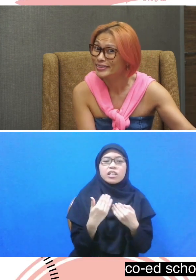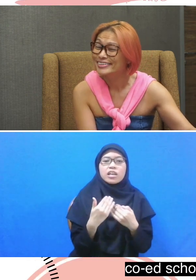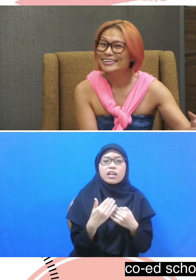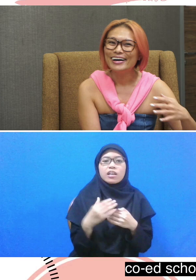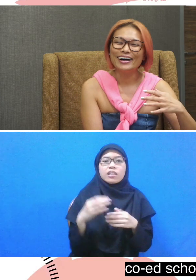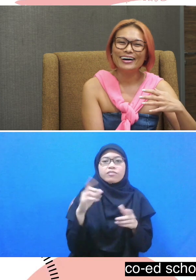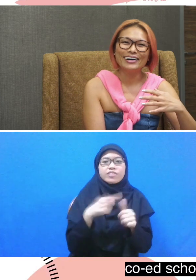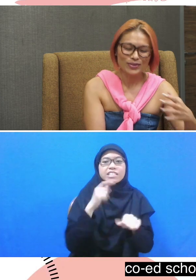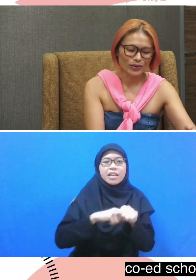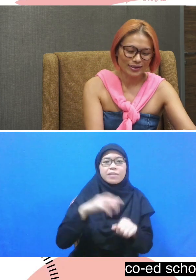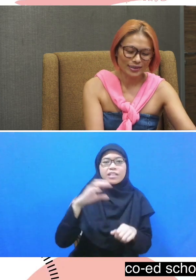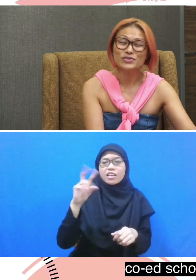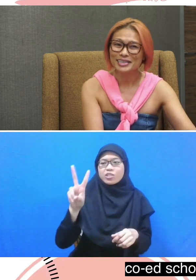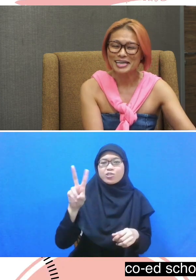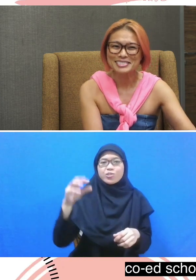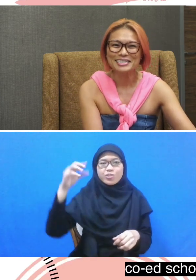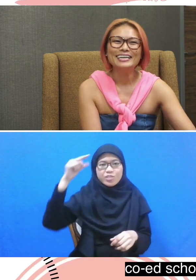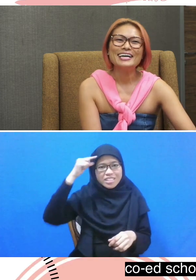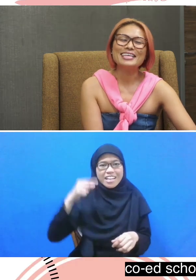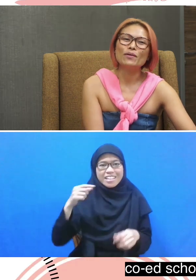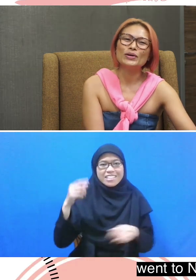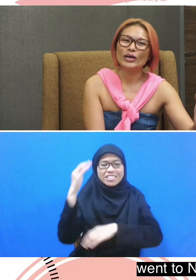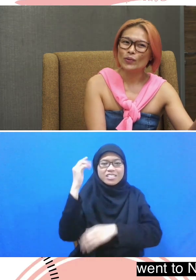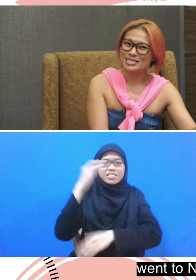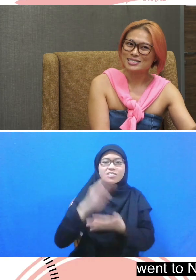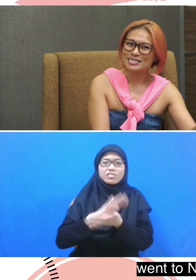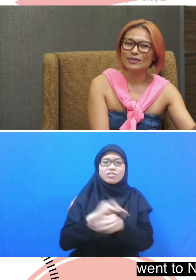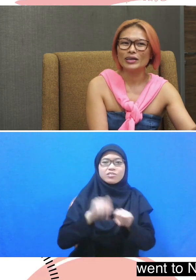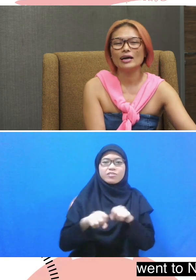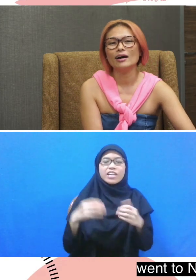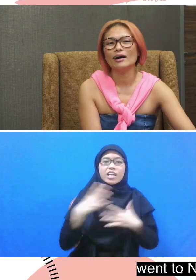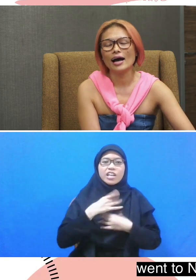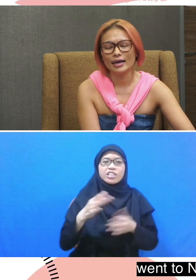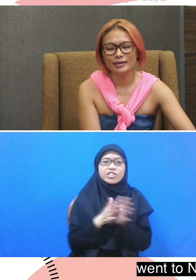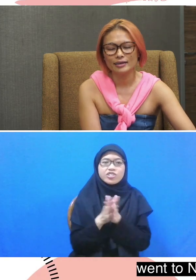school. Those were interesting days. And then I went to NUS. Okay,